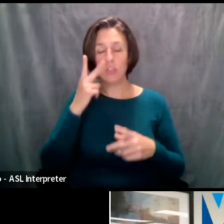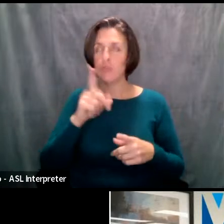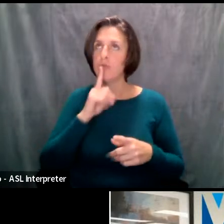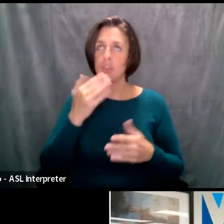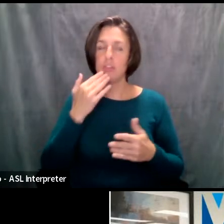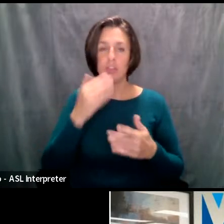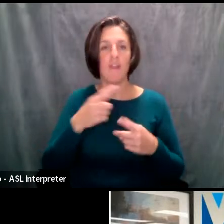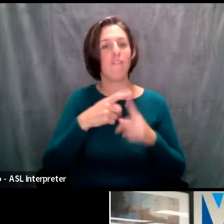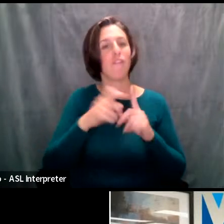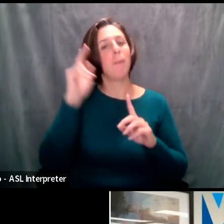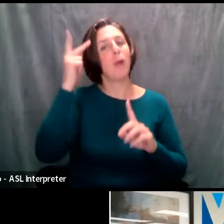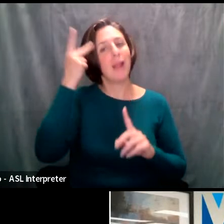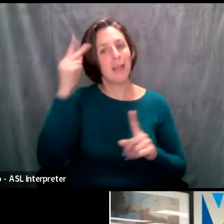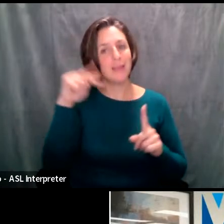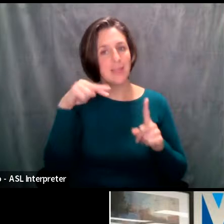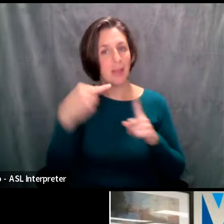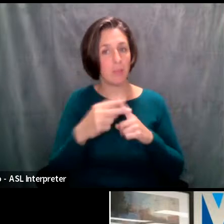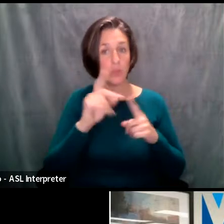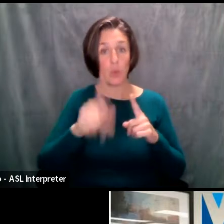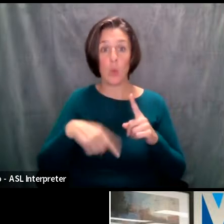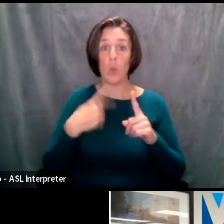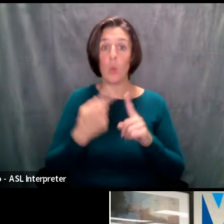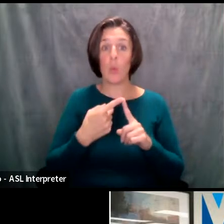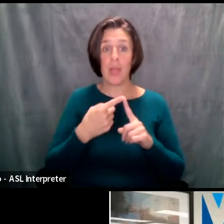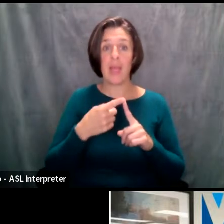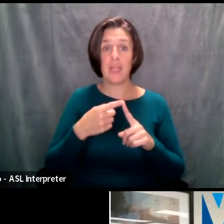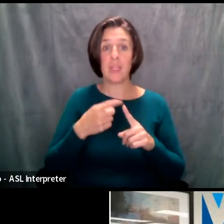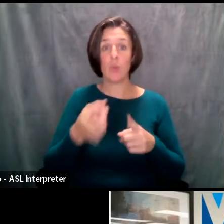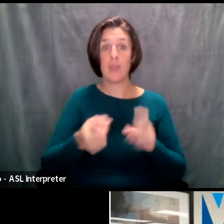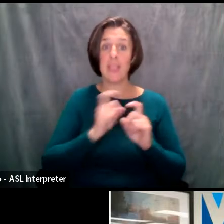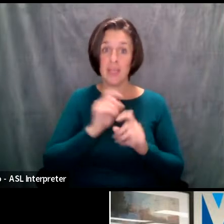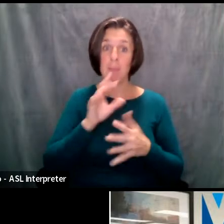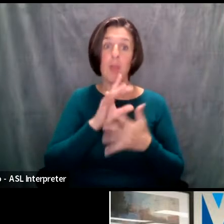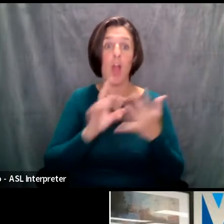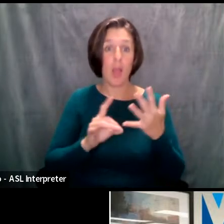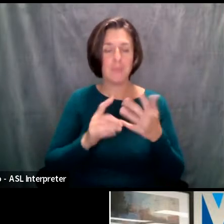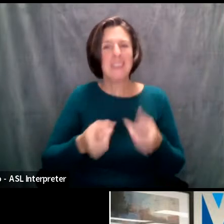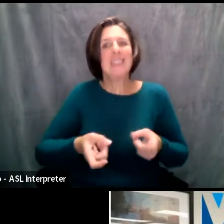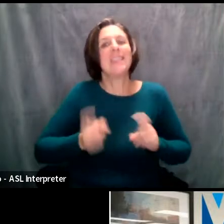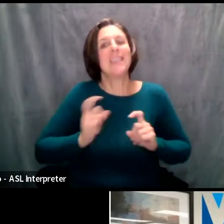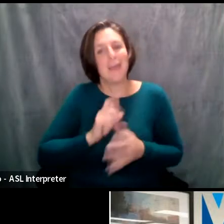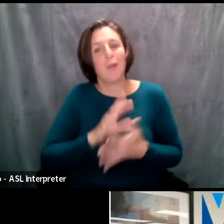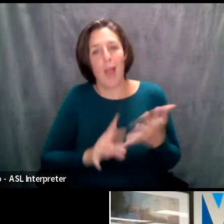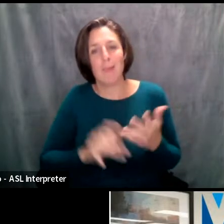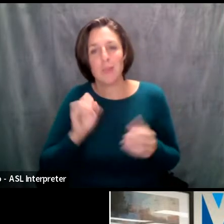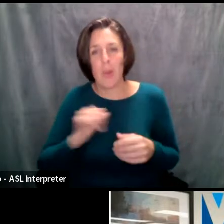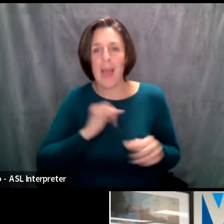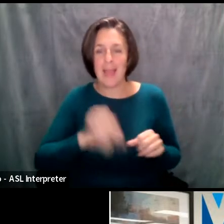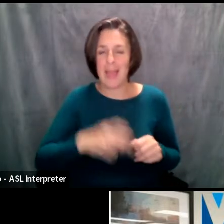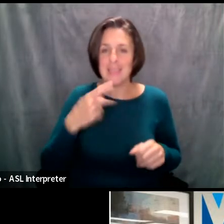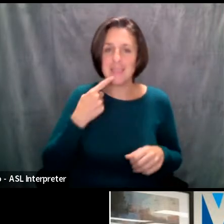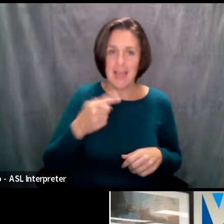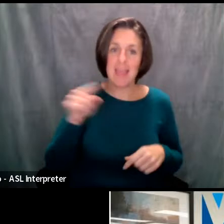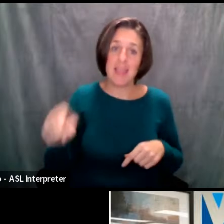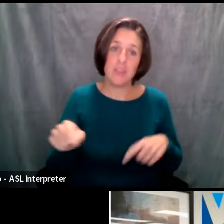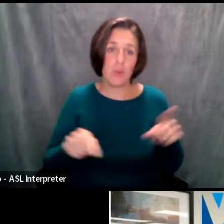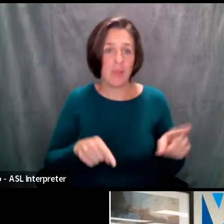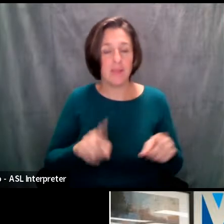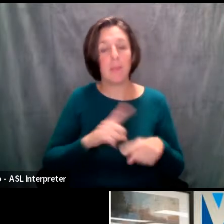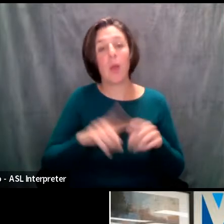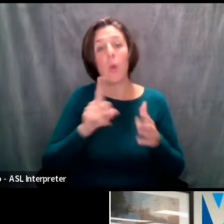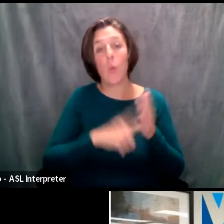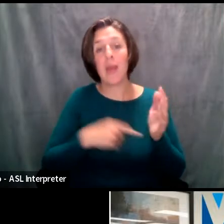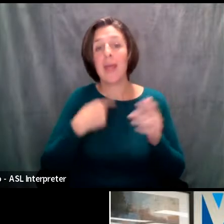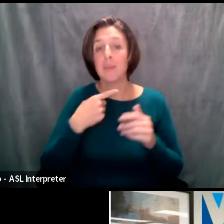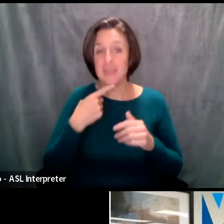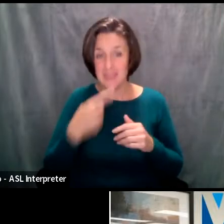we're looking at stuff, if you're going to give me options so that I can say this or this. But what I'm seeing is a really good choice. I'm